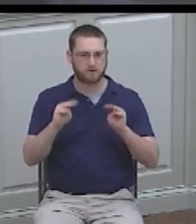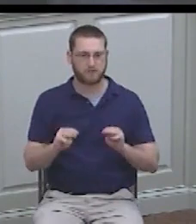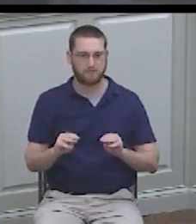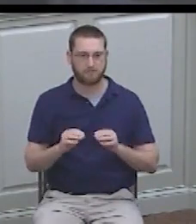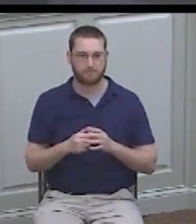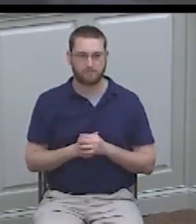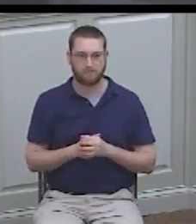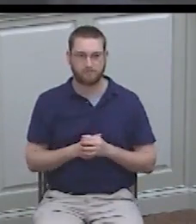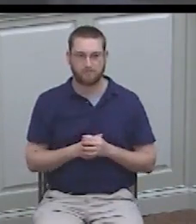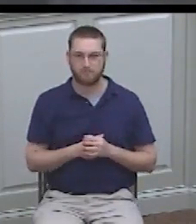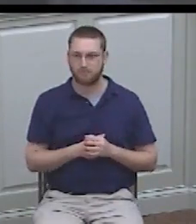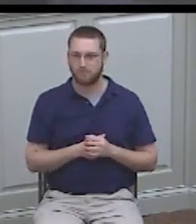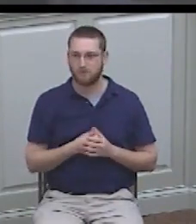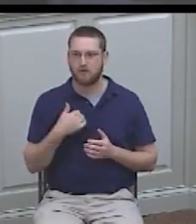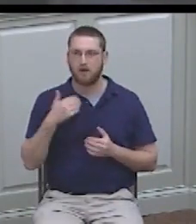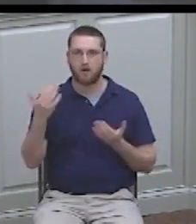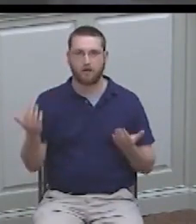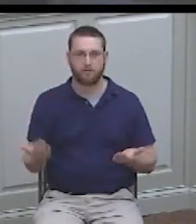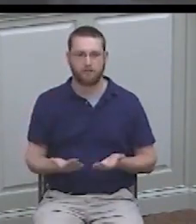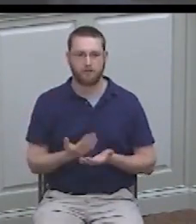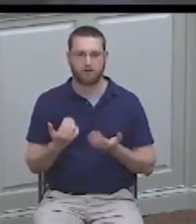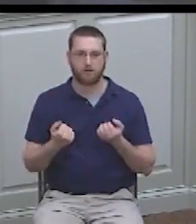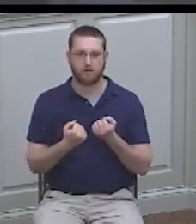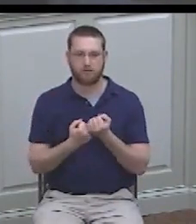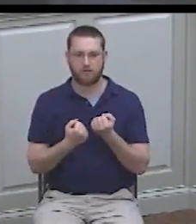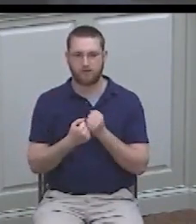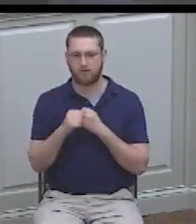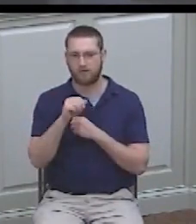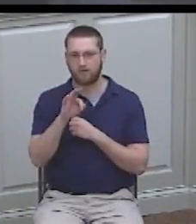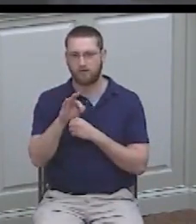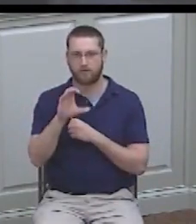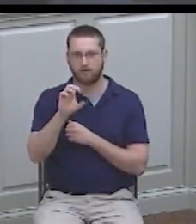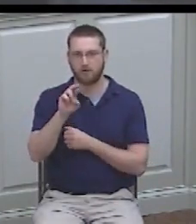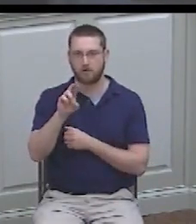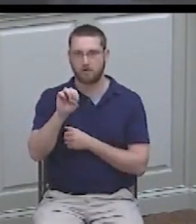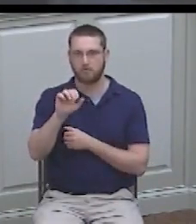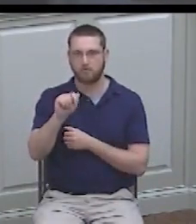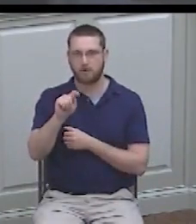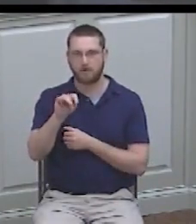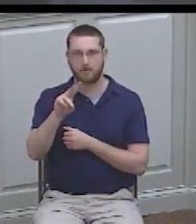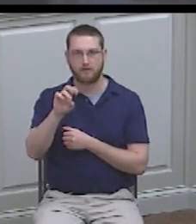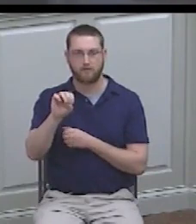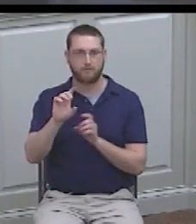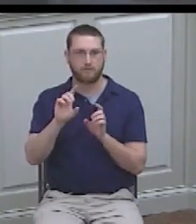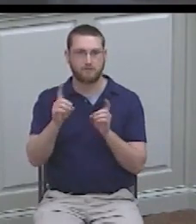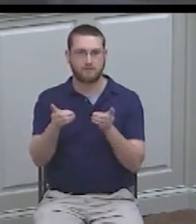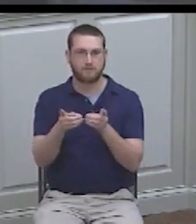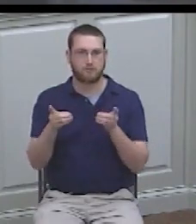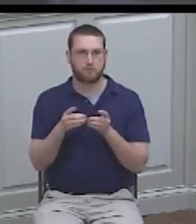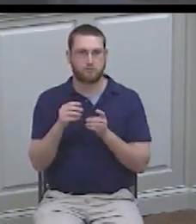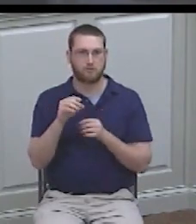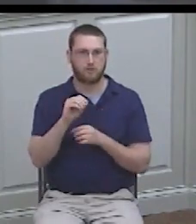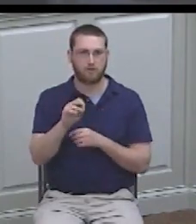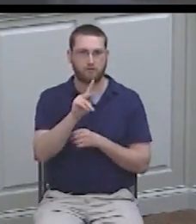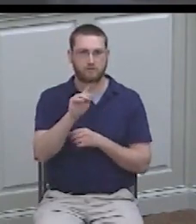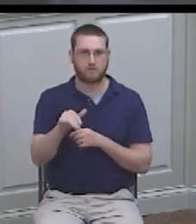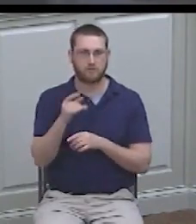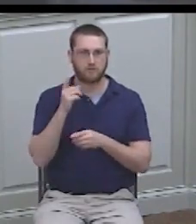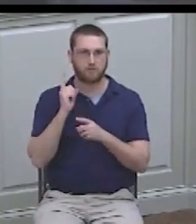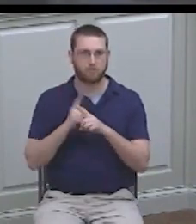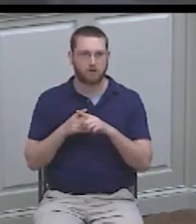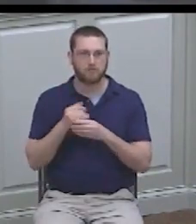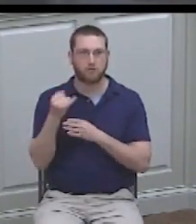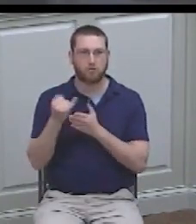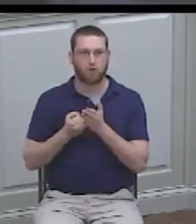But I'm here on behalf of the Creative District of Kentucky and the Arts Partners. And this